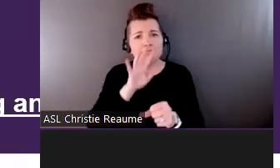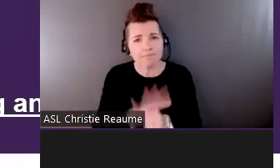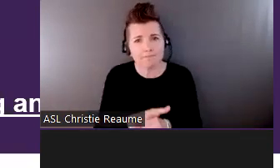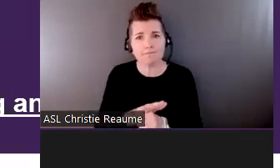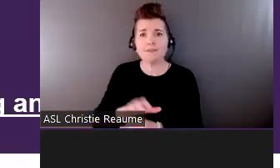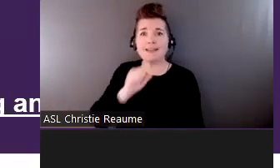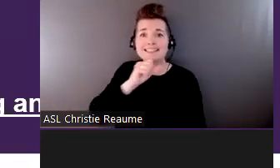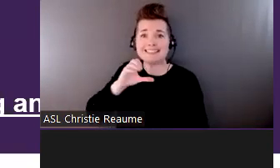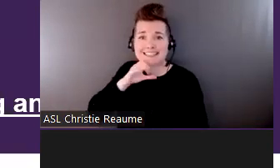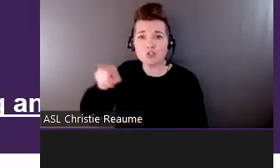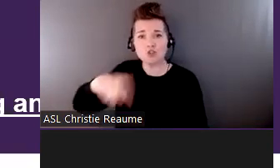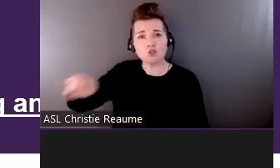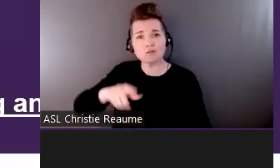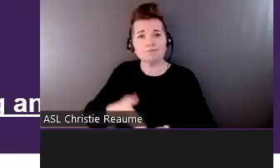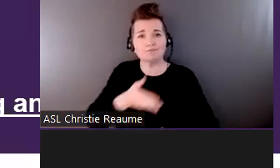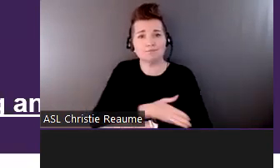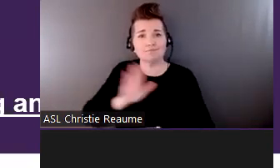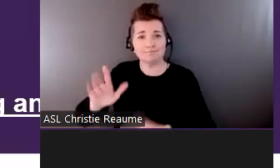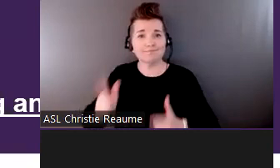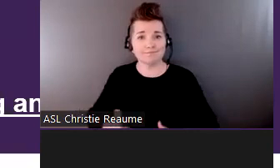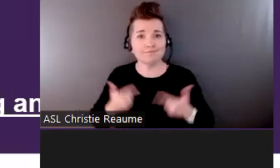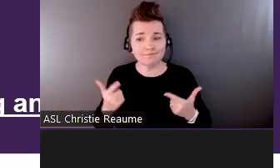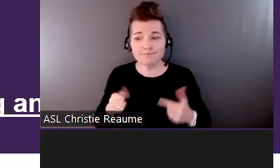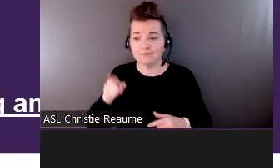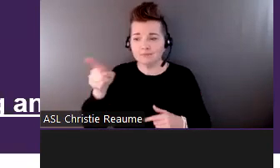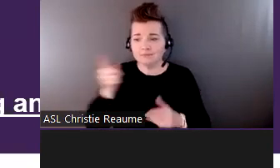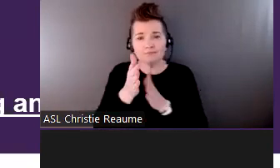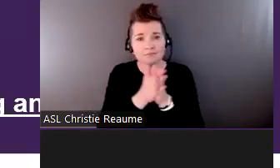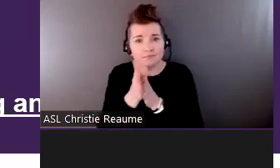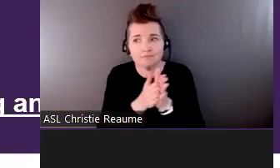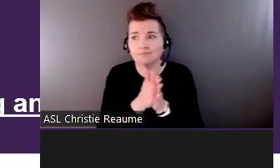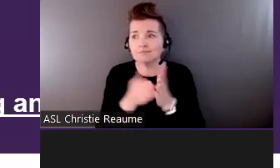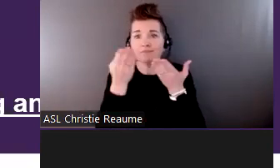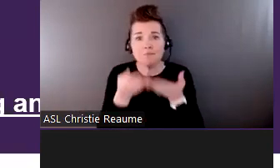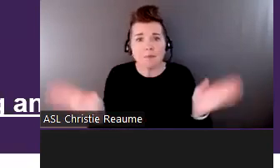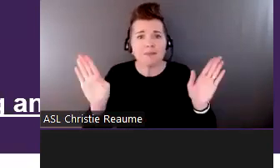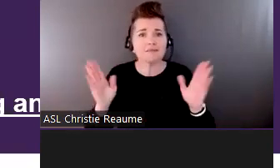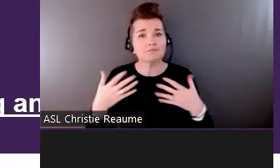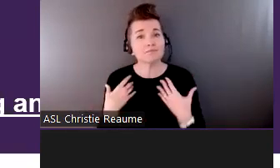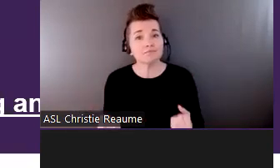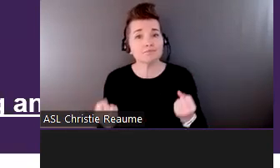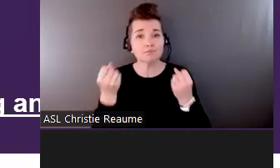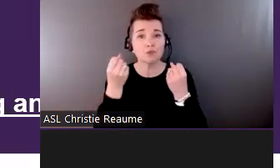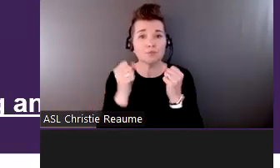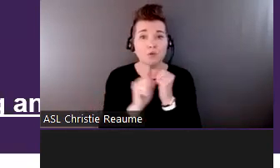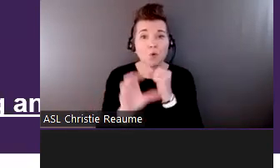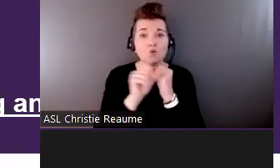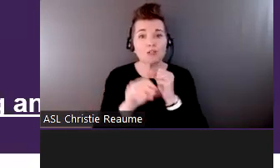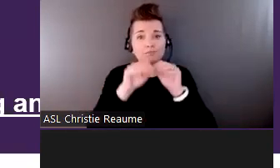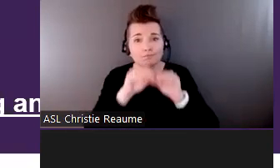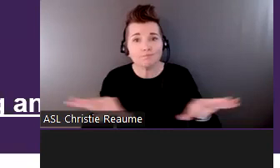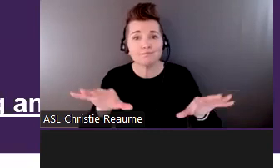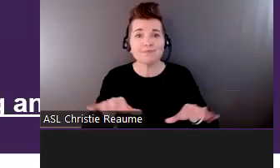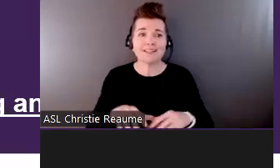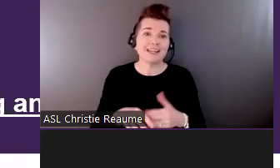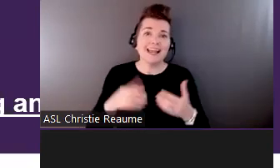older adults she has a primary interest in public sort of health promotion the social determinants of health